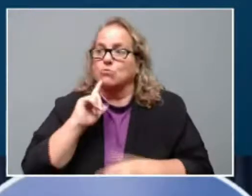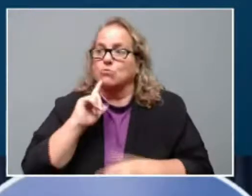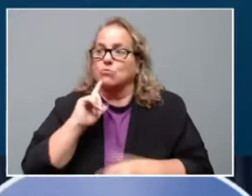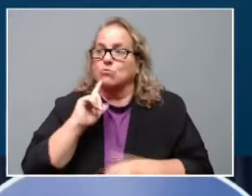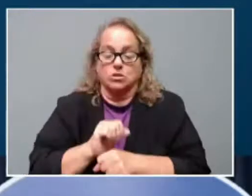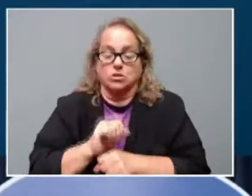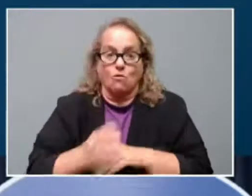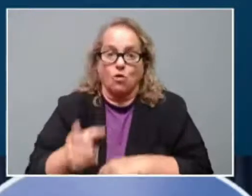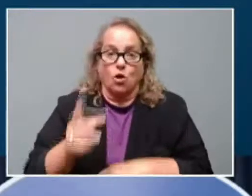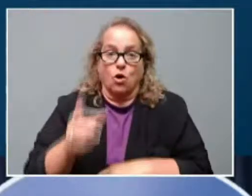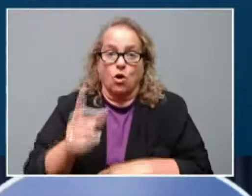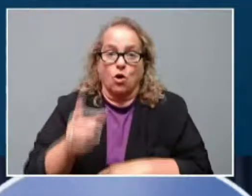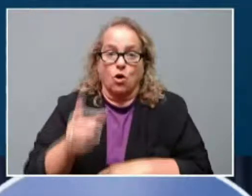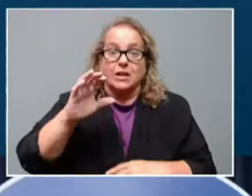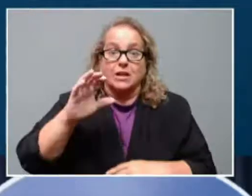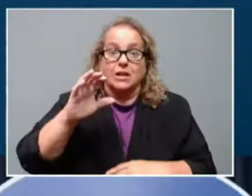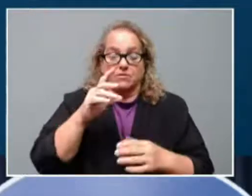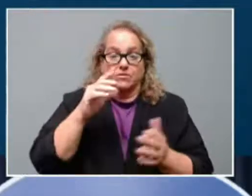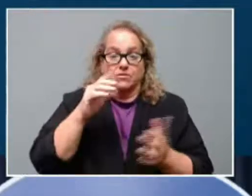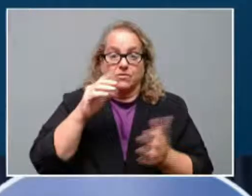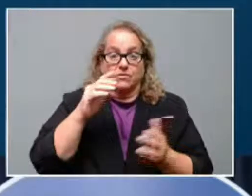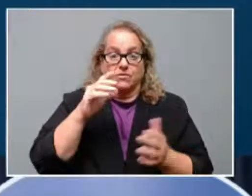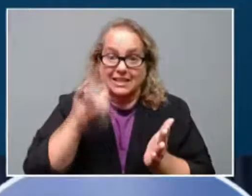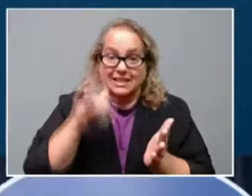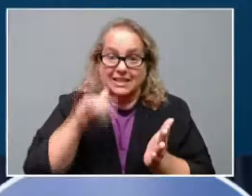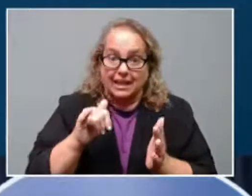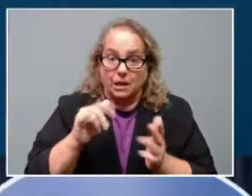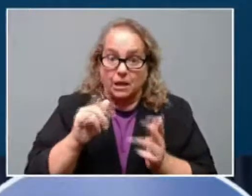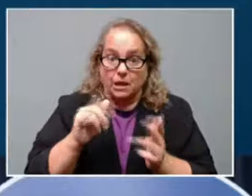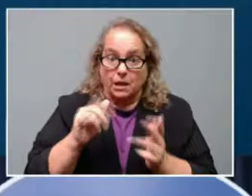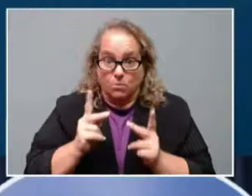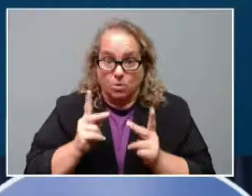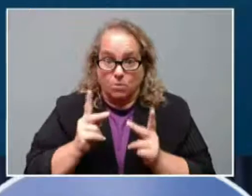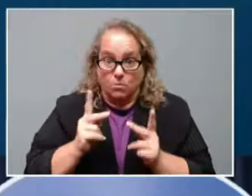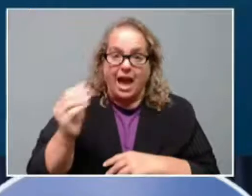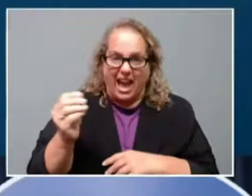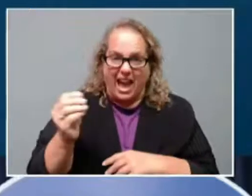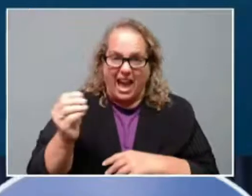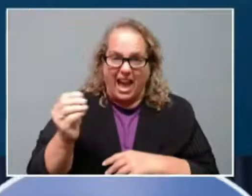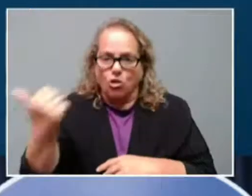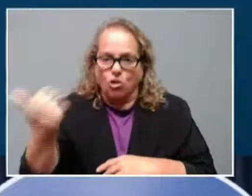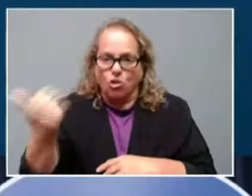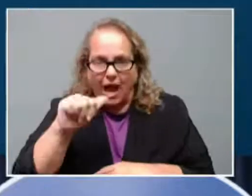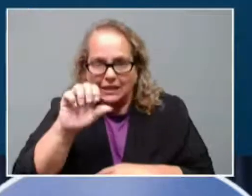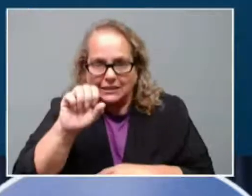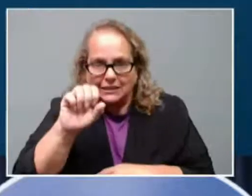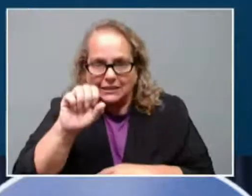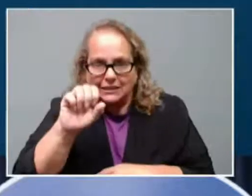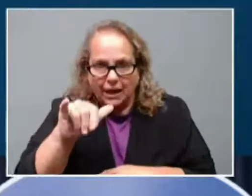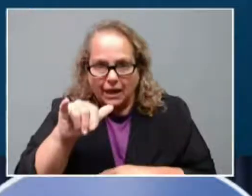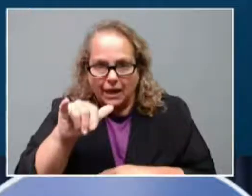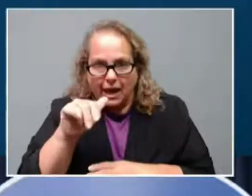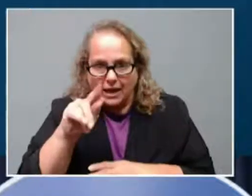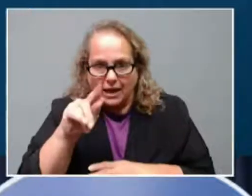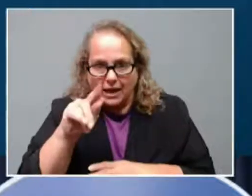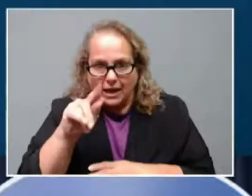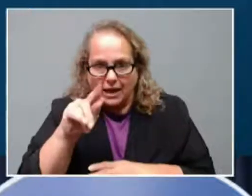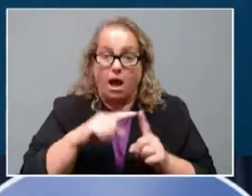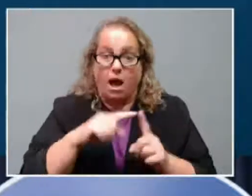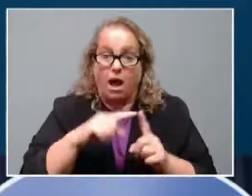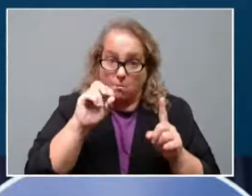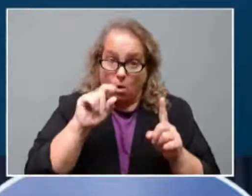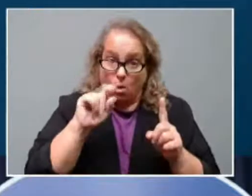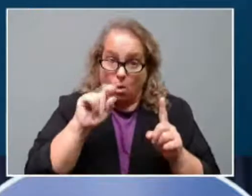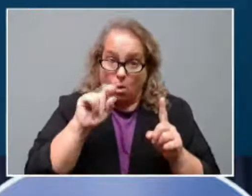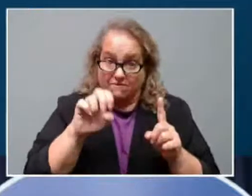525 suppliers and 4 assembly plants. Other top investment sectors. So automotive is the top this year.